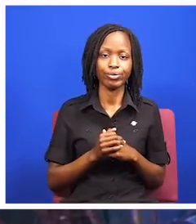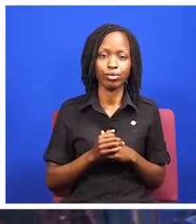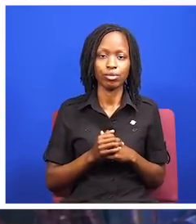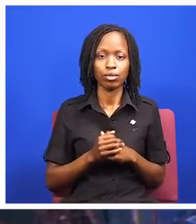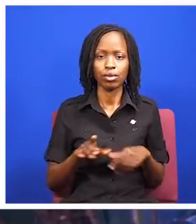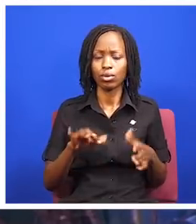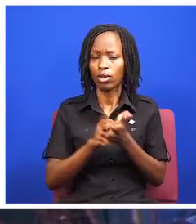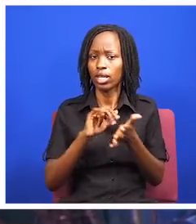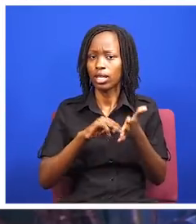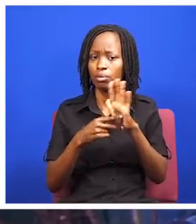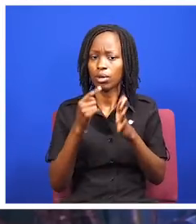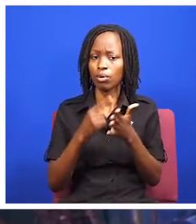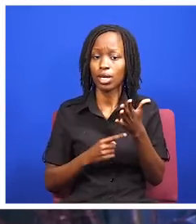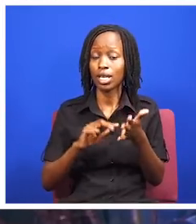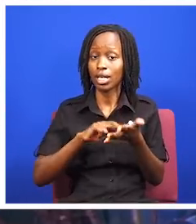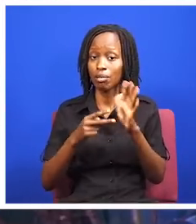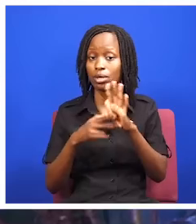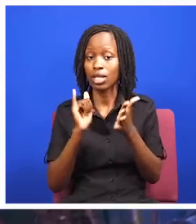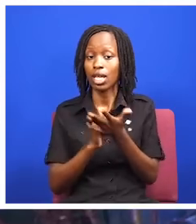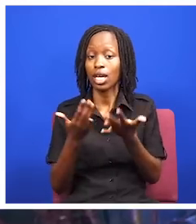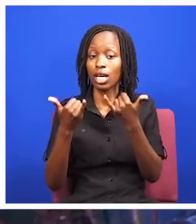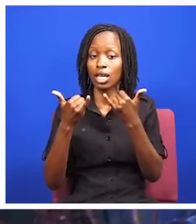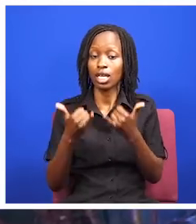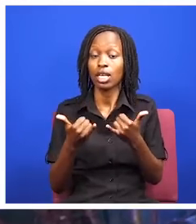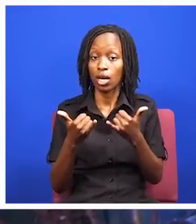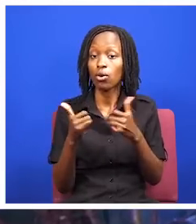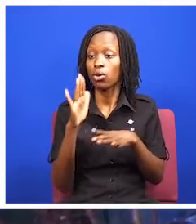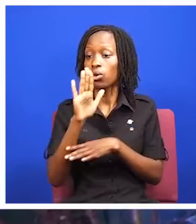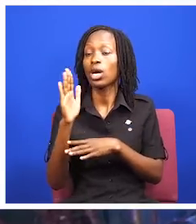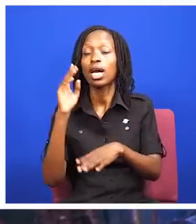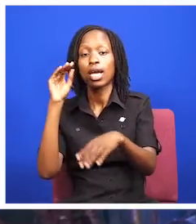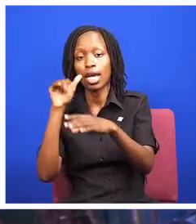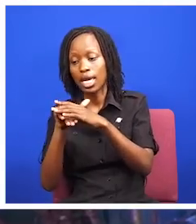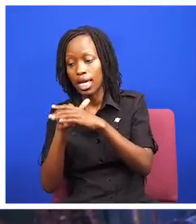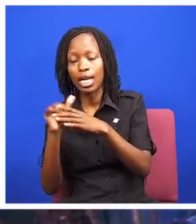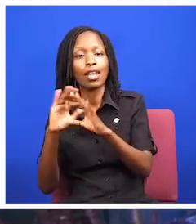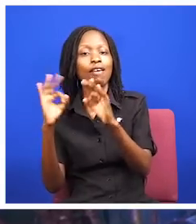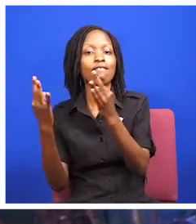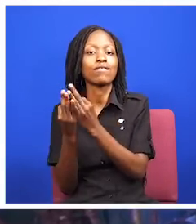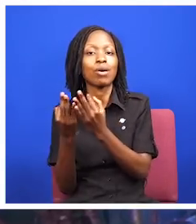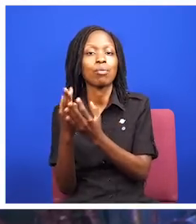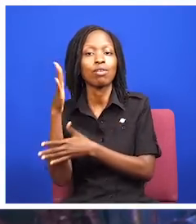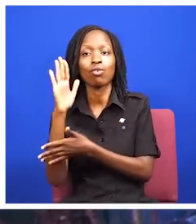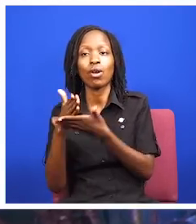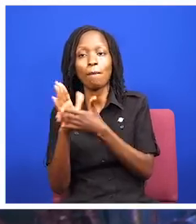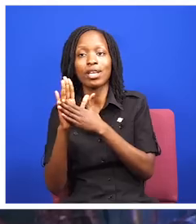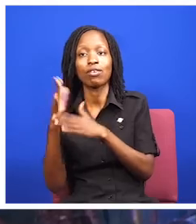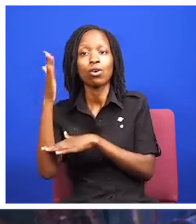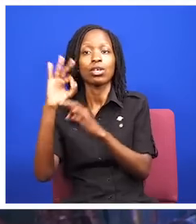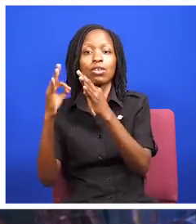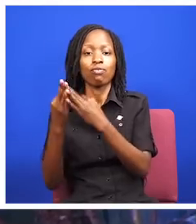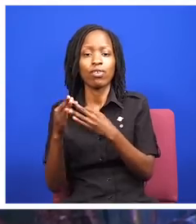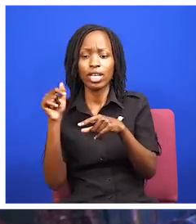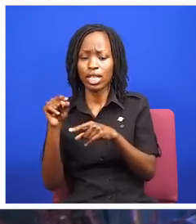God. And what does that mean? It means that now you're no longer out, but you are in the family of God. And in this family, there are things